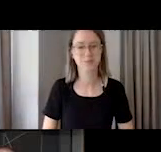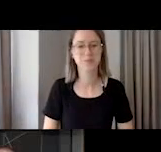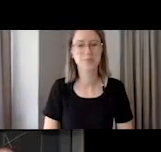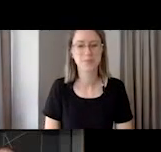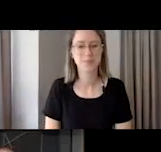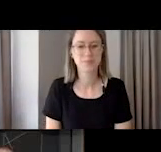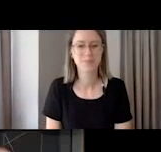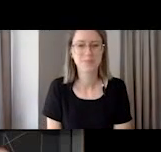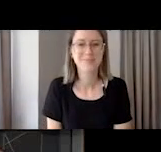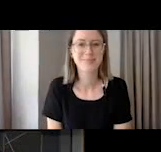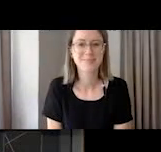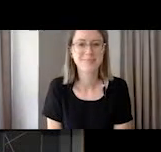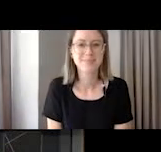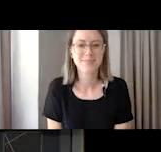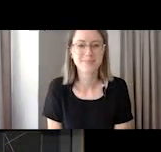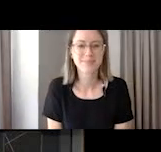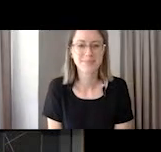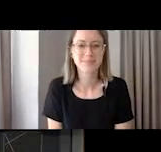remarks.